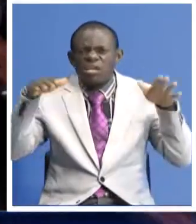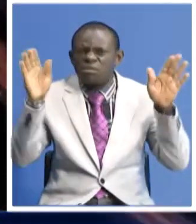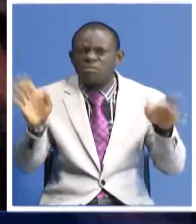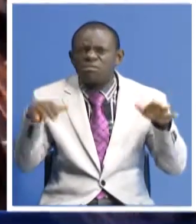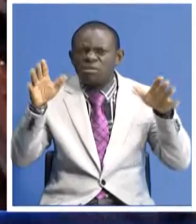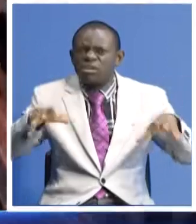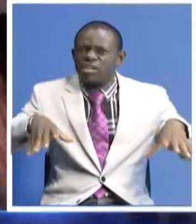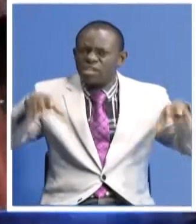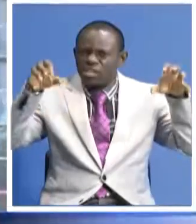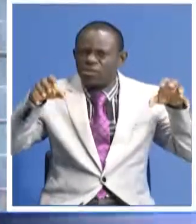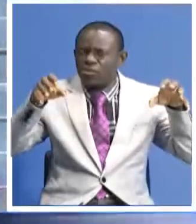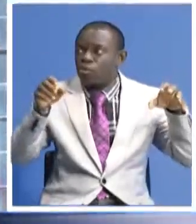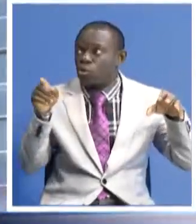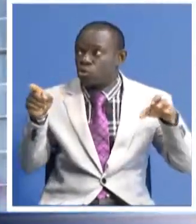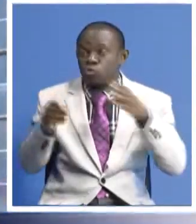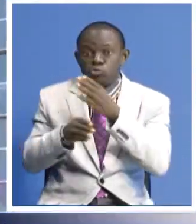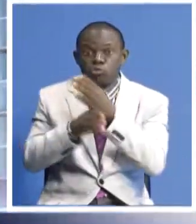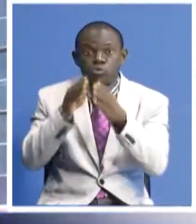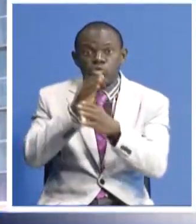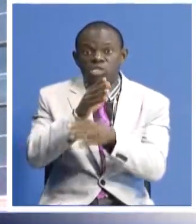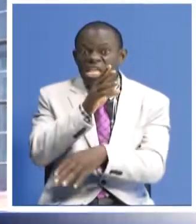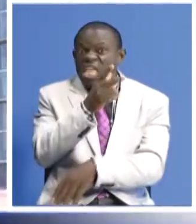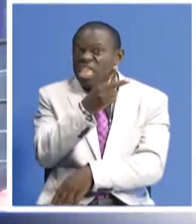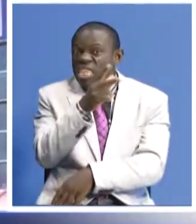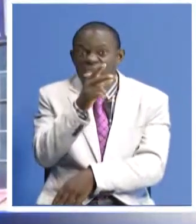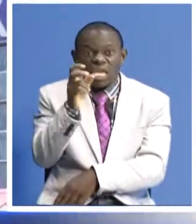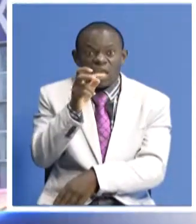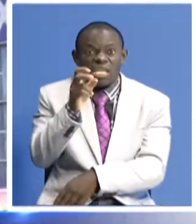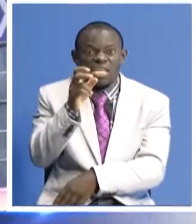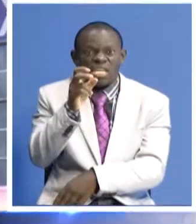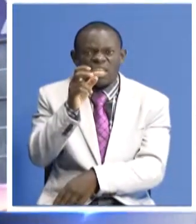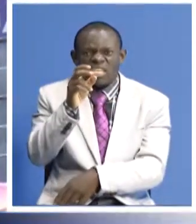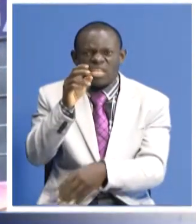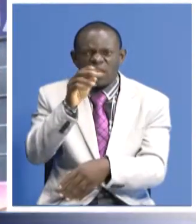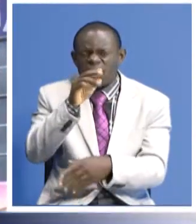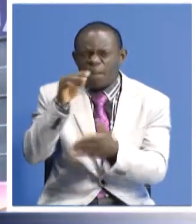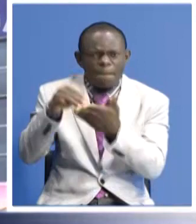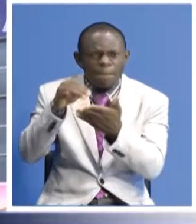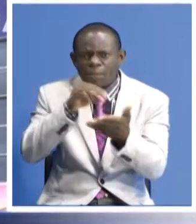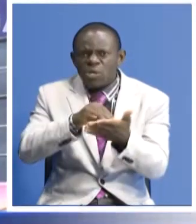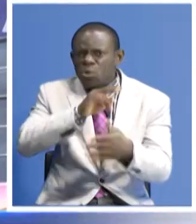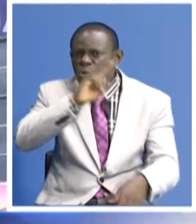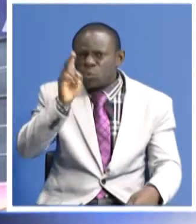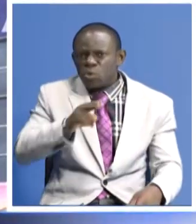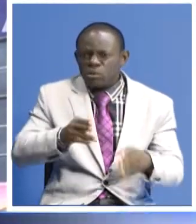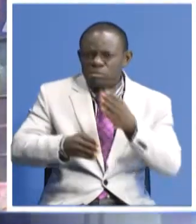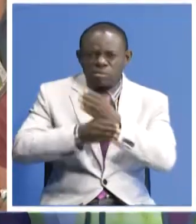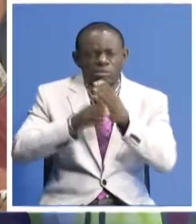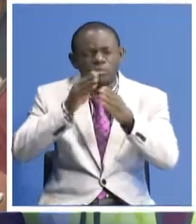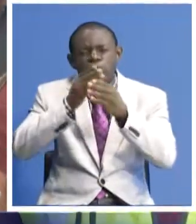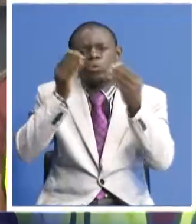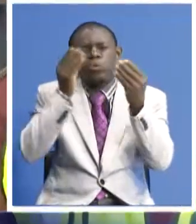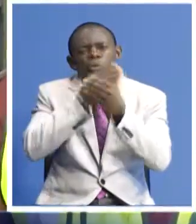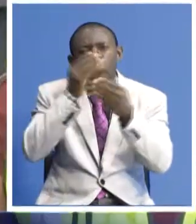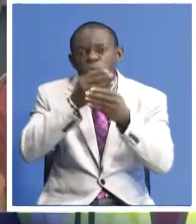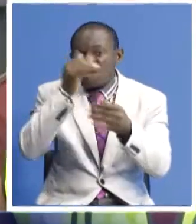$360 million architectural marvel has a terminal and 9 other facilities which are at different levels of completion. The